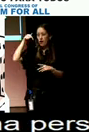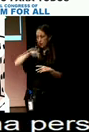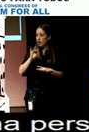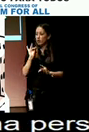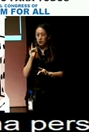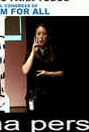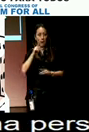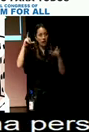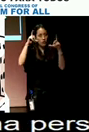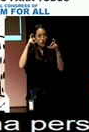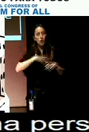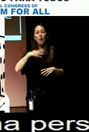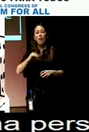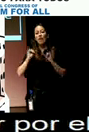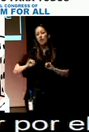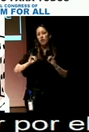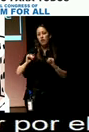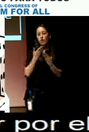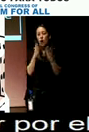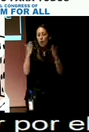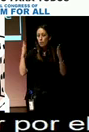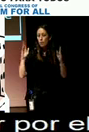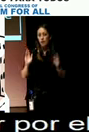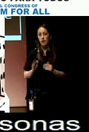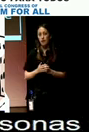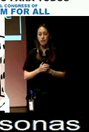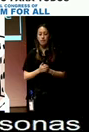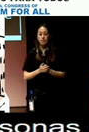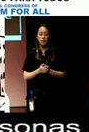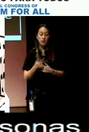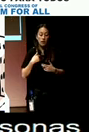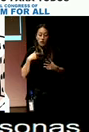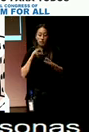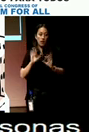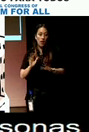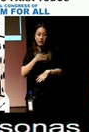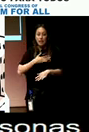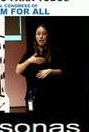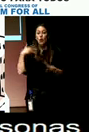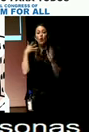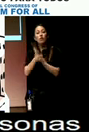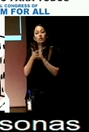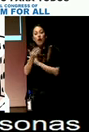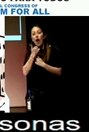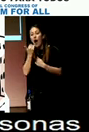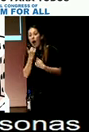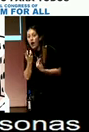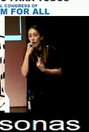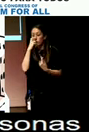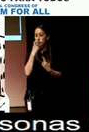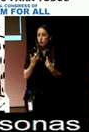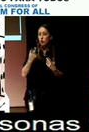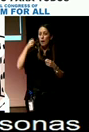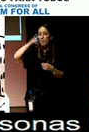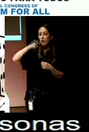images enjoying the walls. I just want to tell you to make some